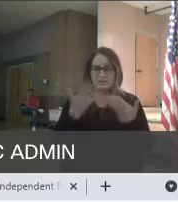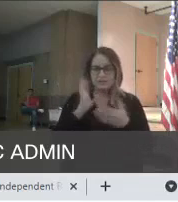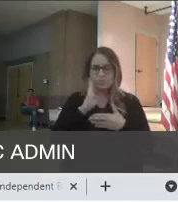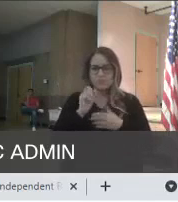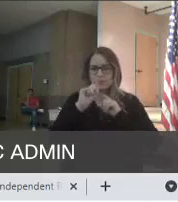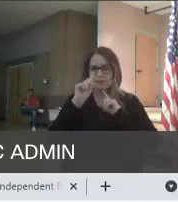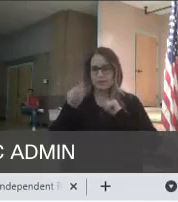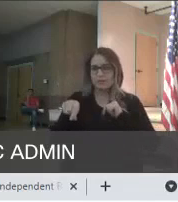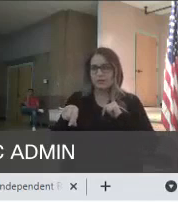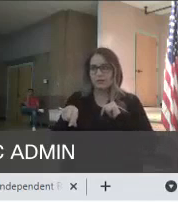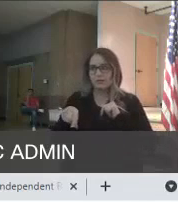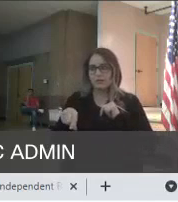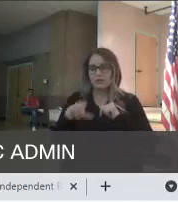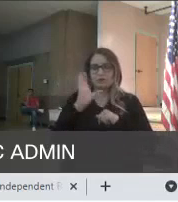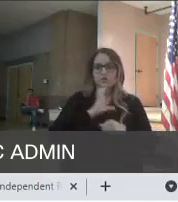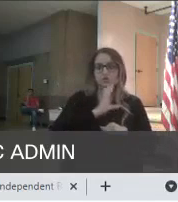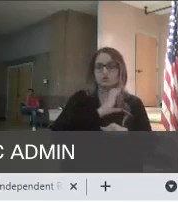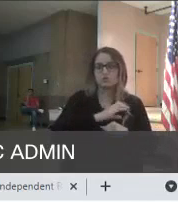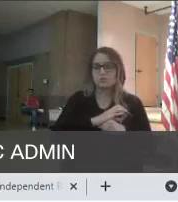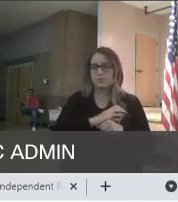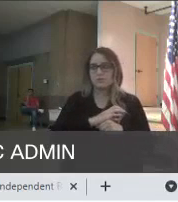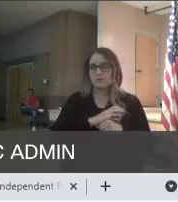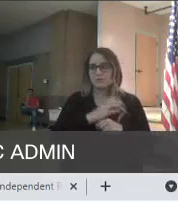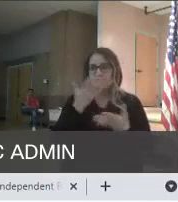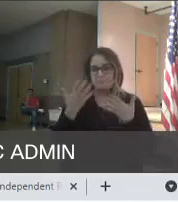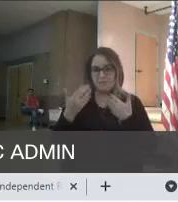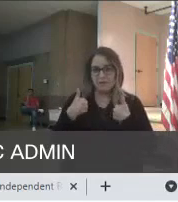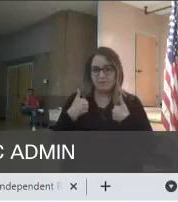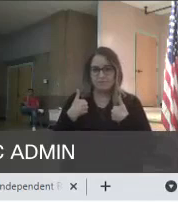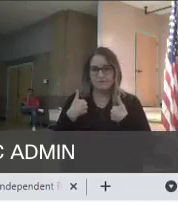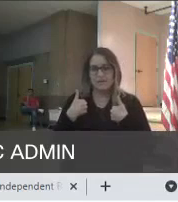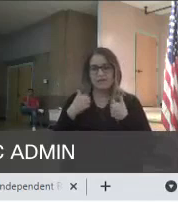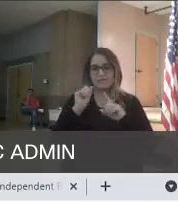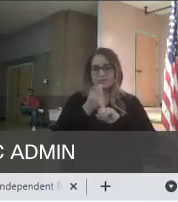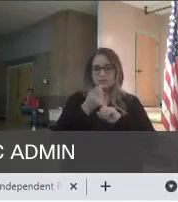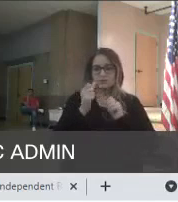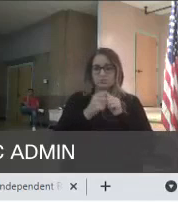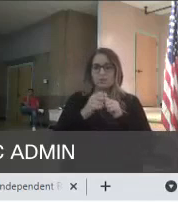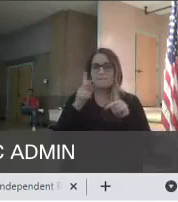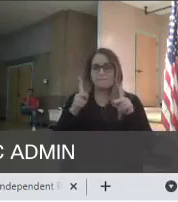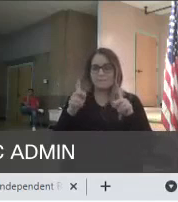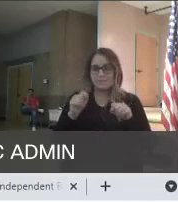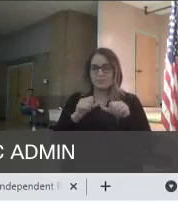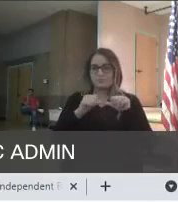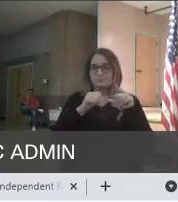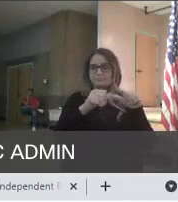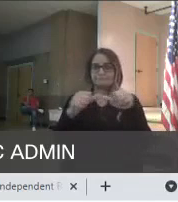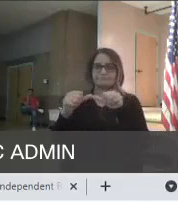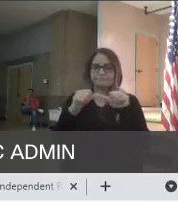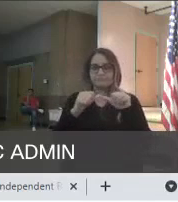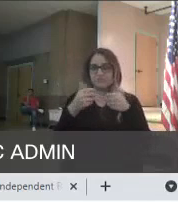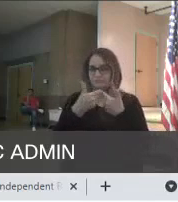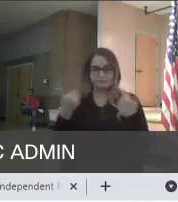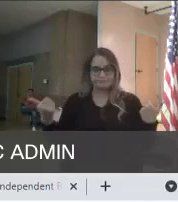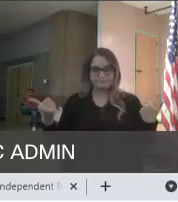they're going to be answered in Chandler, that we'd be able to have that situation where the people would be concurrent. What you've done